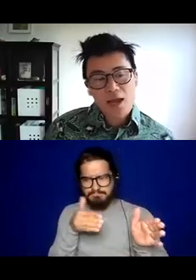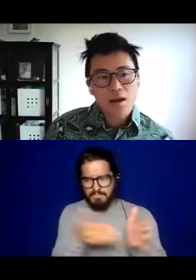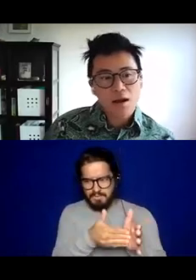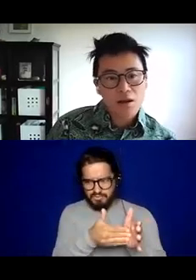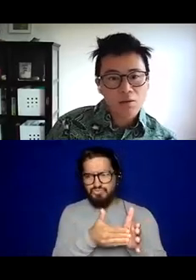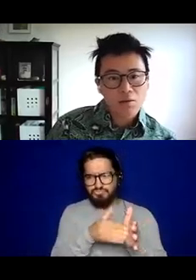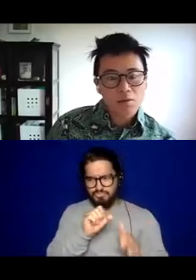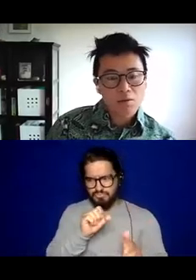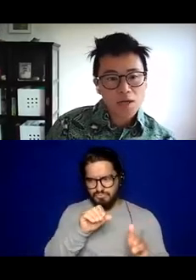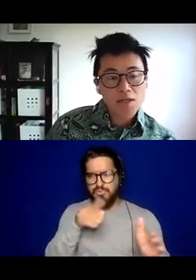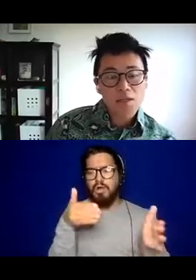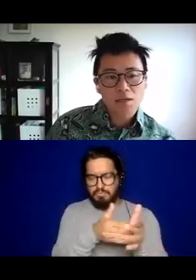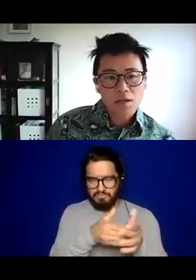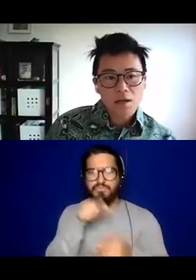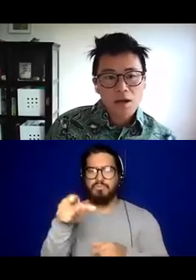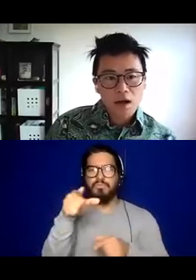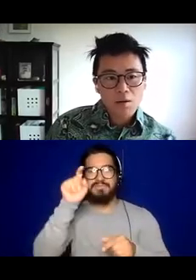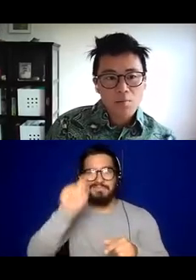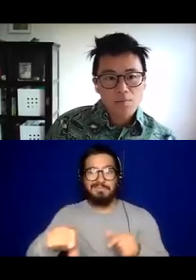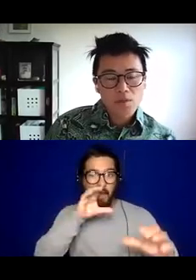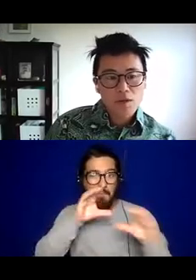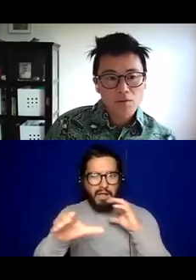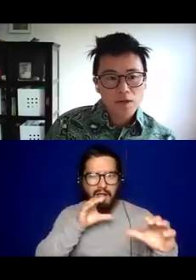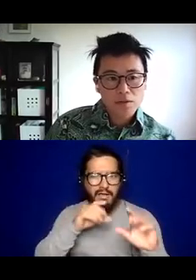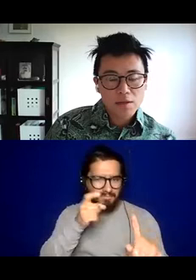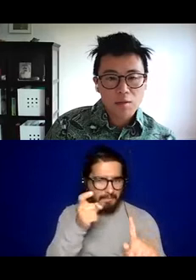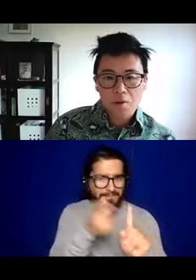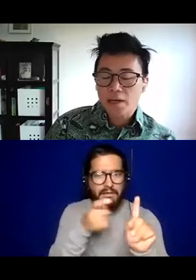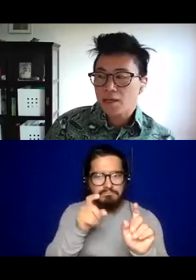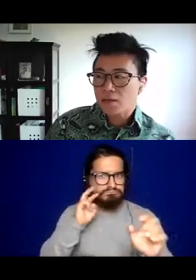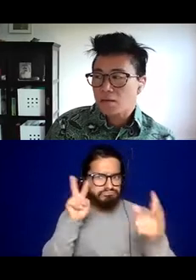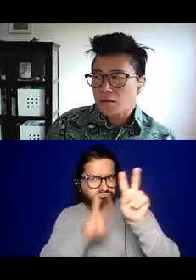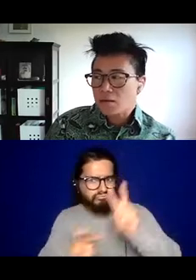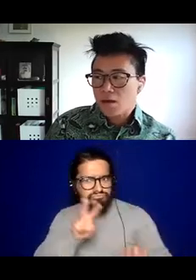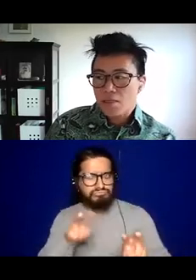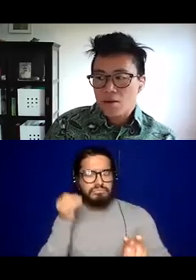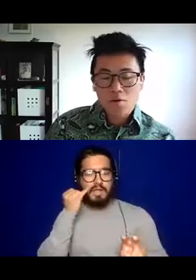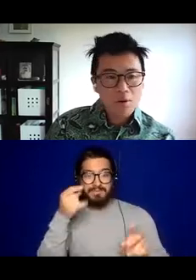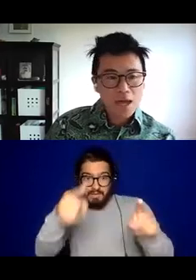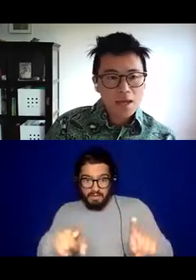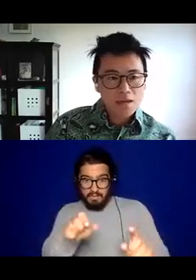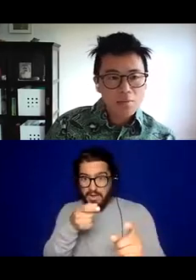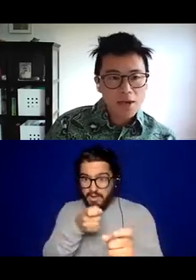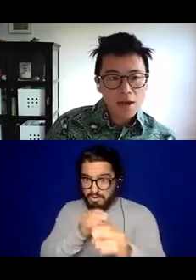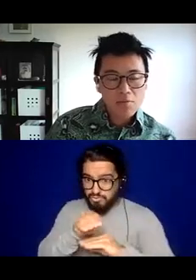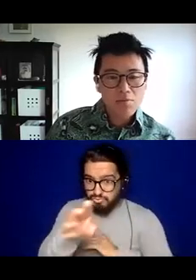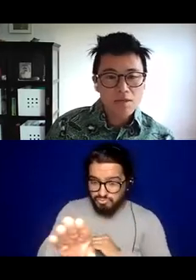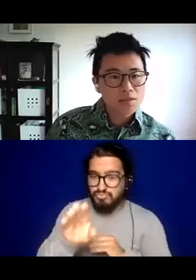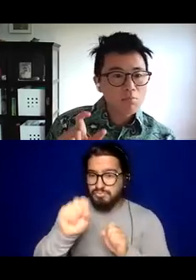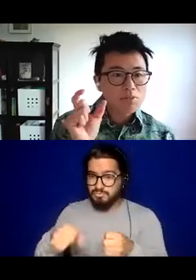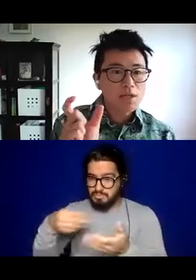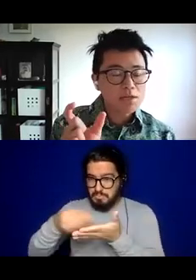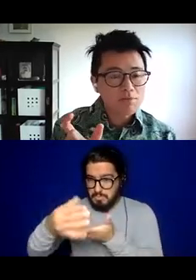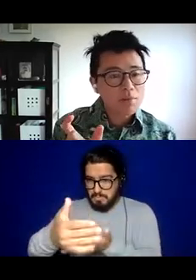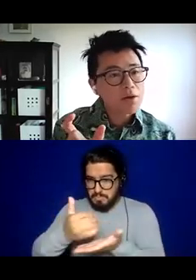automatically get communication so that you can claim money. They will pay, the payout will be